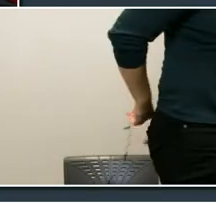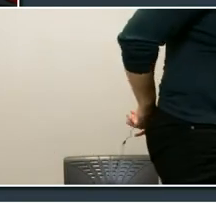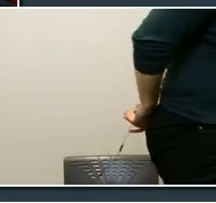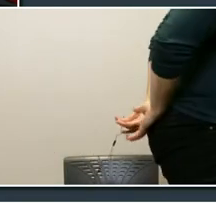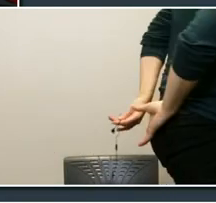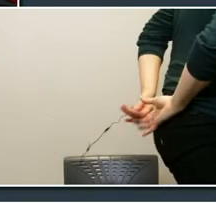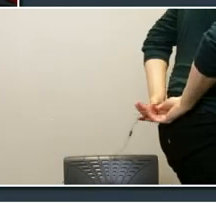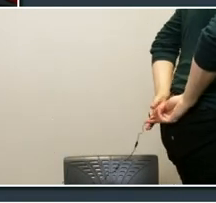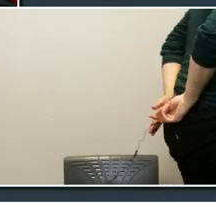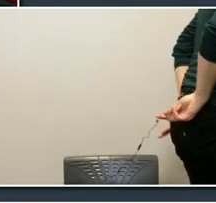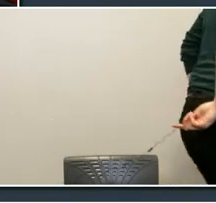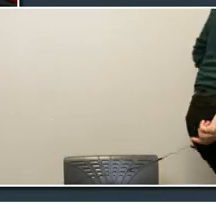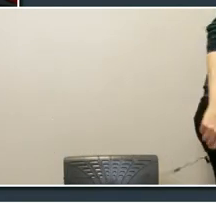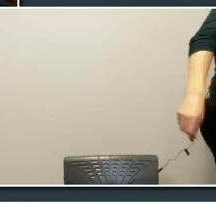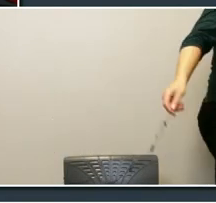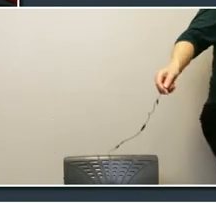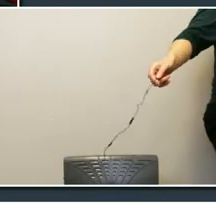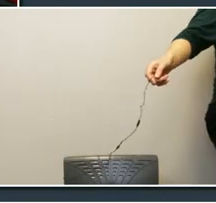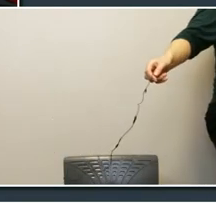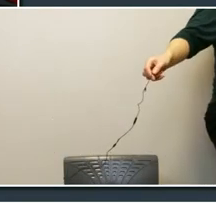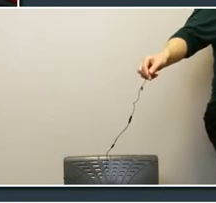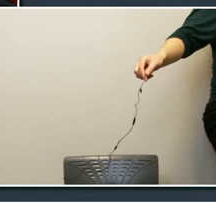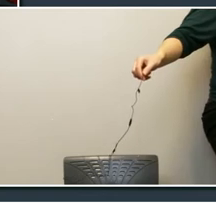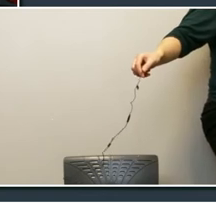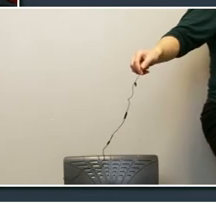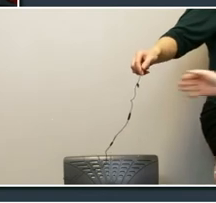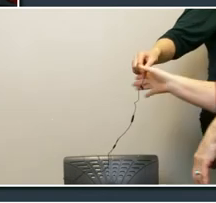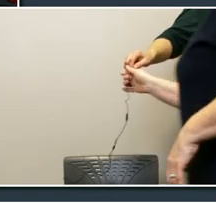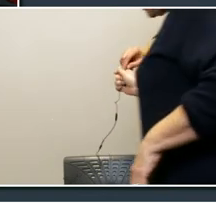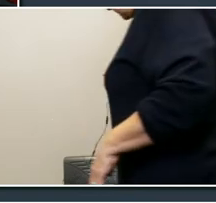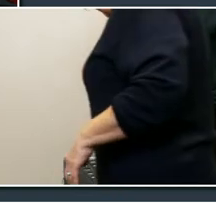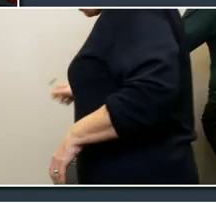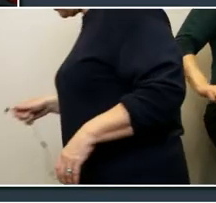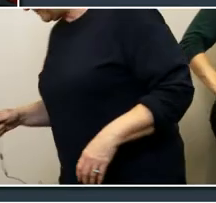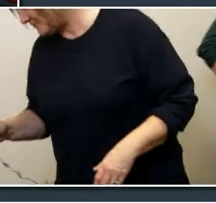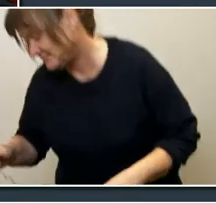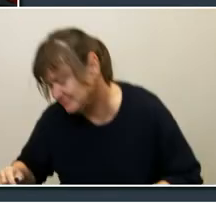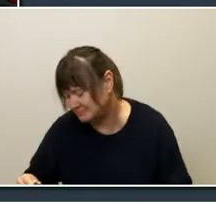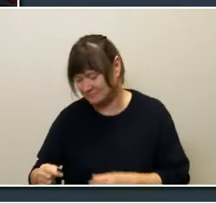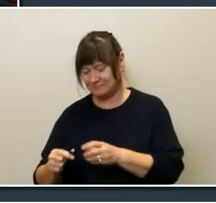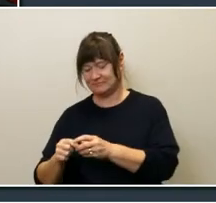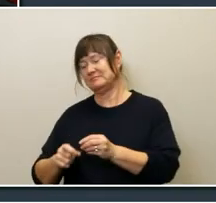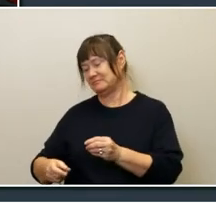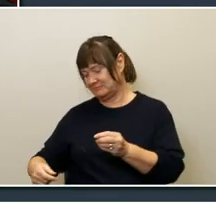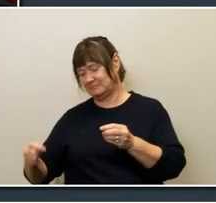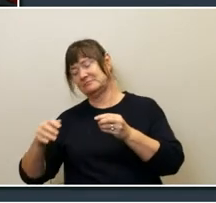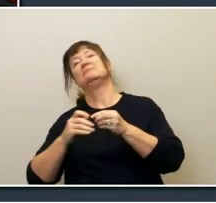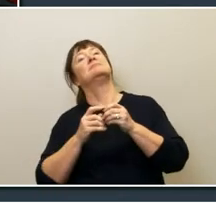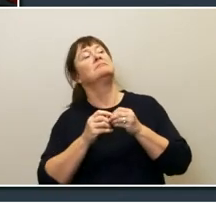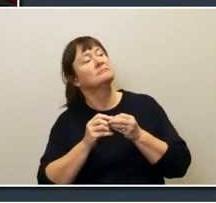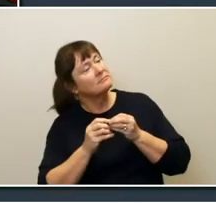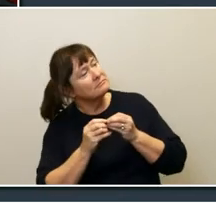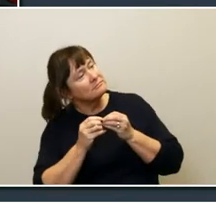Speaking from experience. I'd like to invite up Angie Denby from the Ahariri Estuary Protection Society, please.